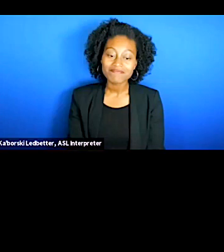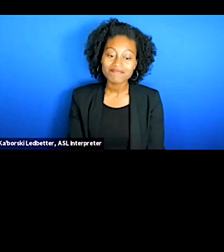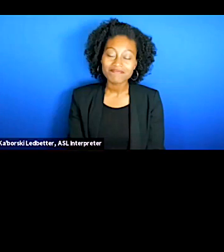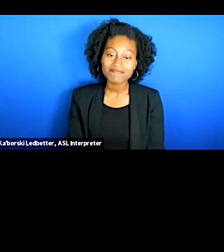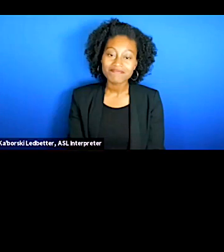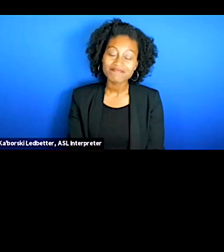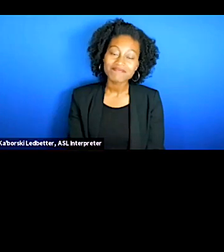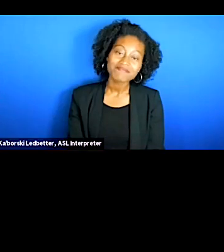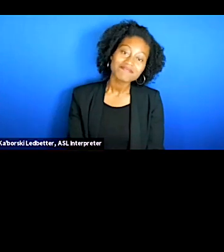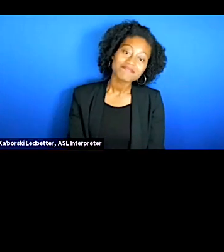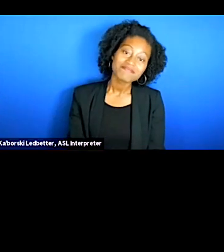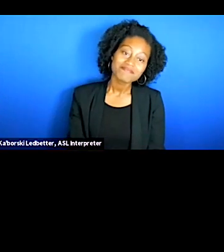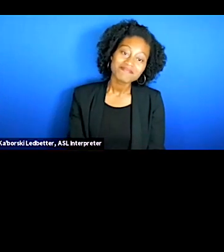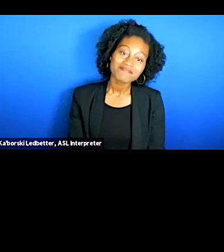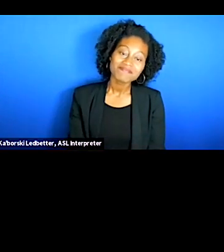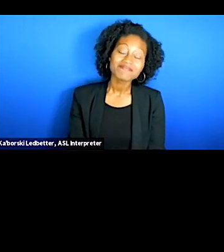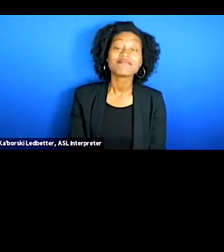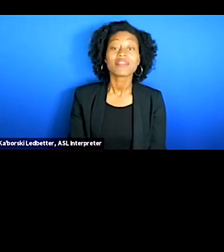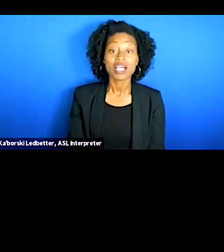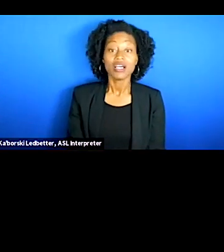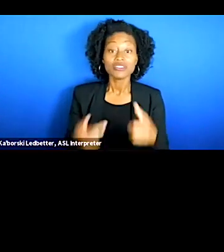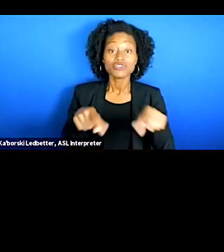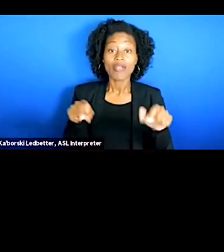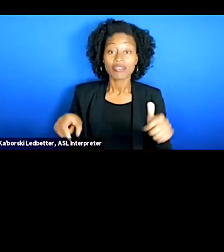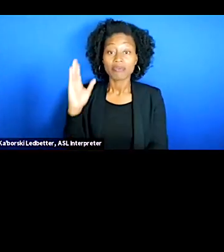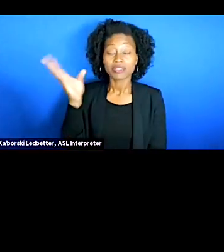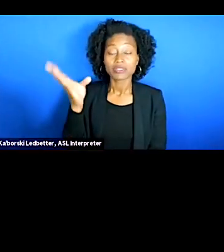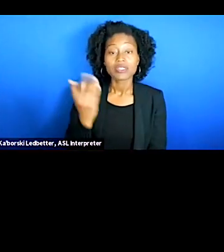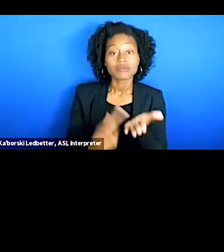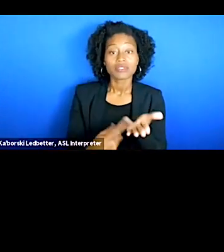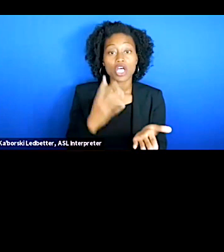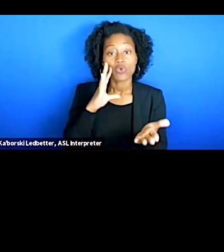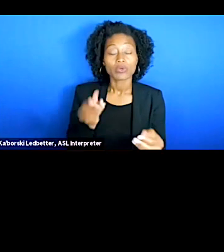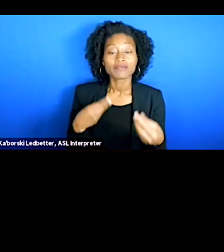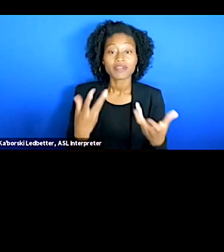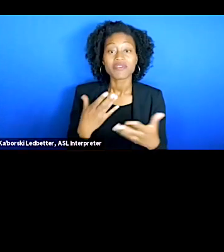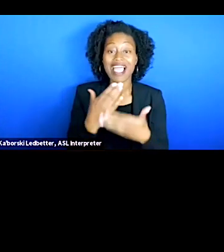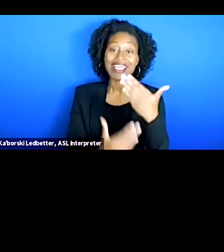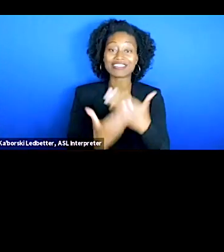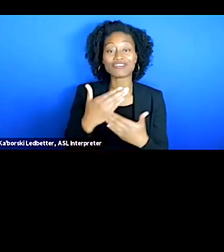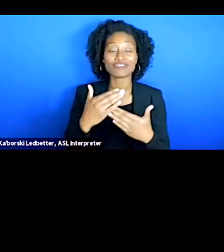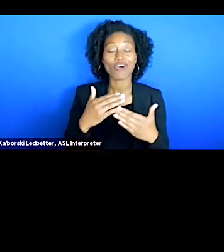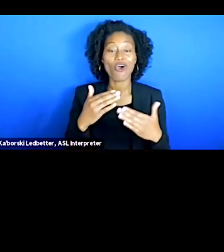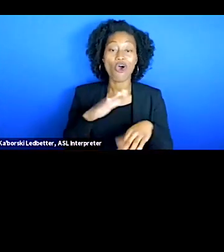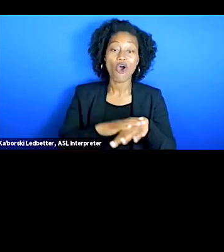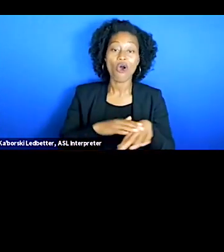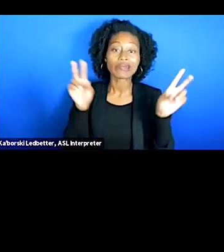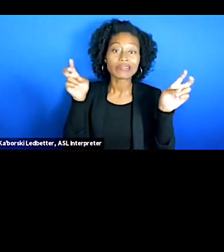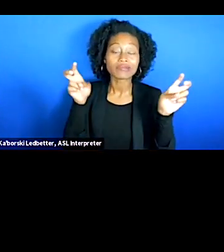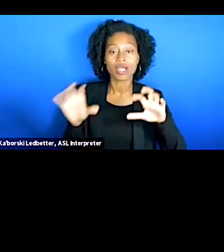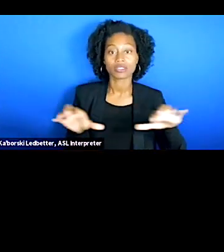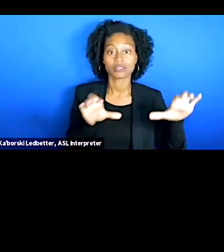At certain points in today's presentation, we will be offering some hands-on activities and invite you to